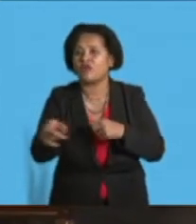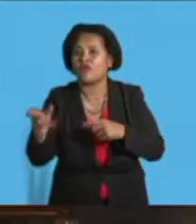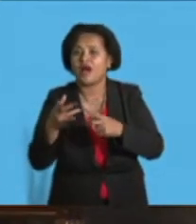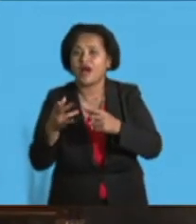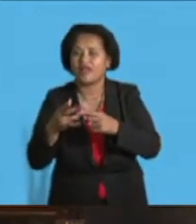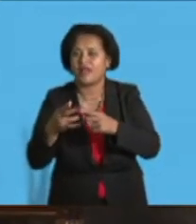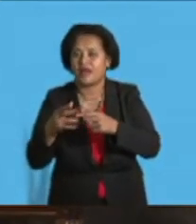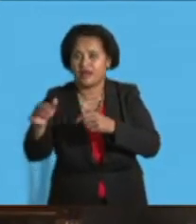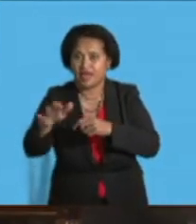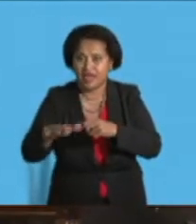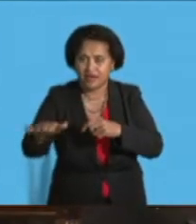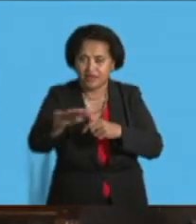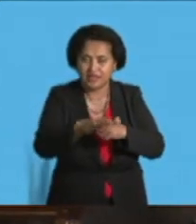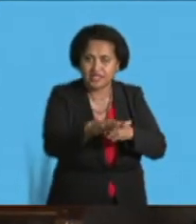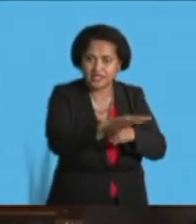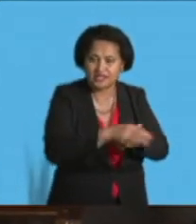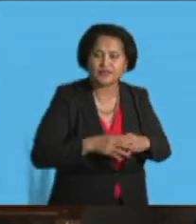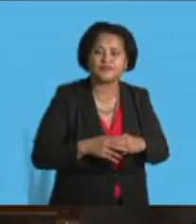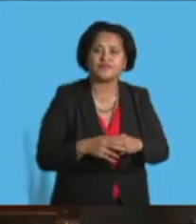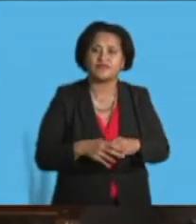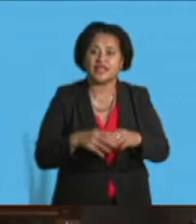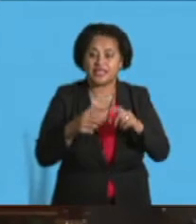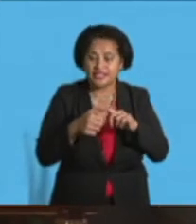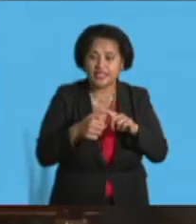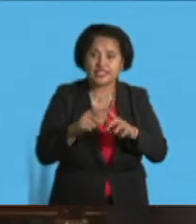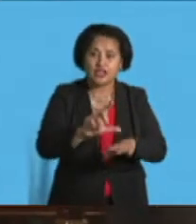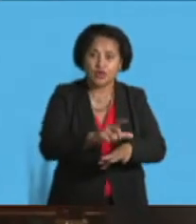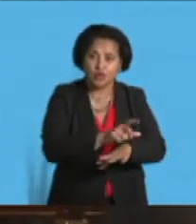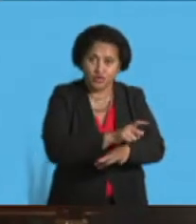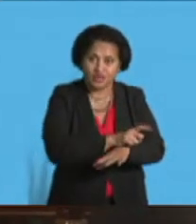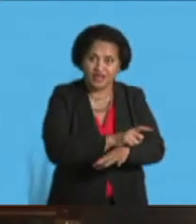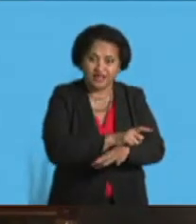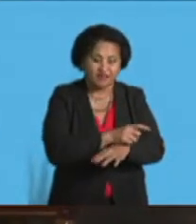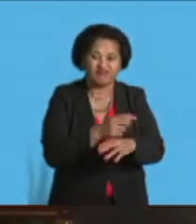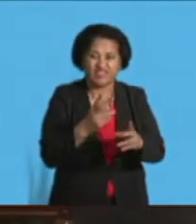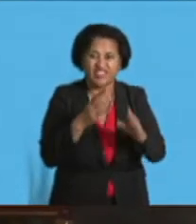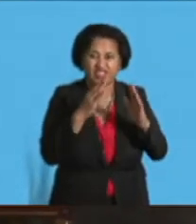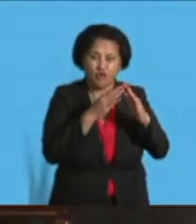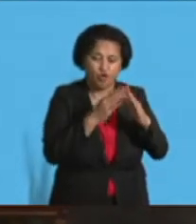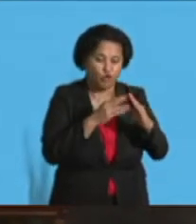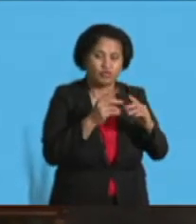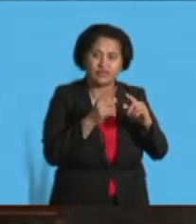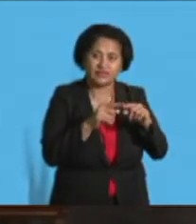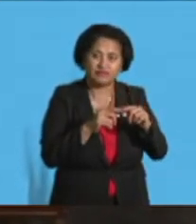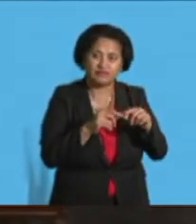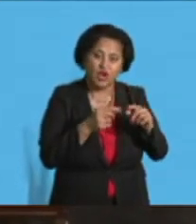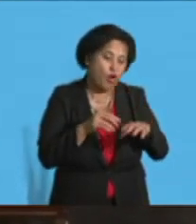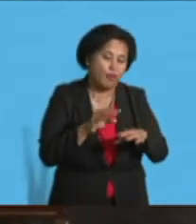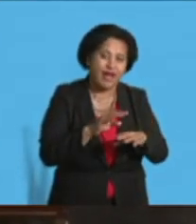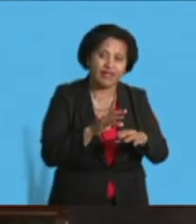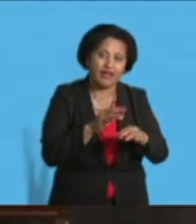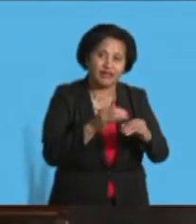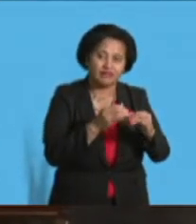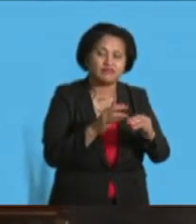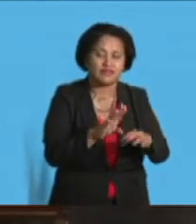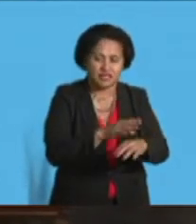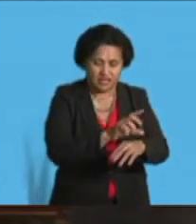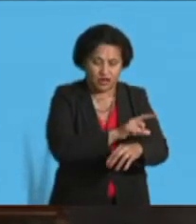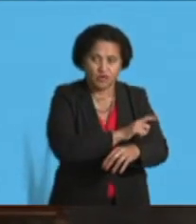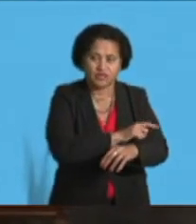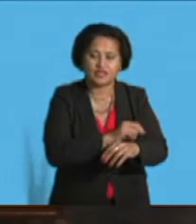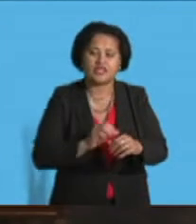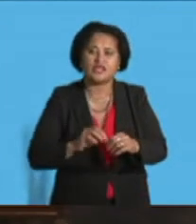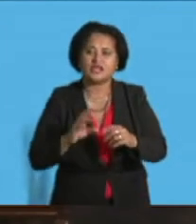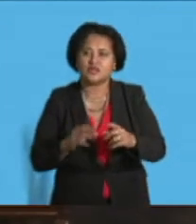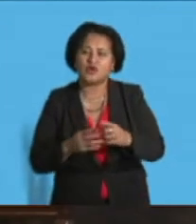Coastal erosion protection program. 7. Irrigation support for farm development. 8. Drainage for farmlands program.